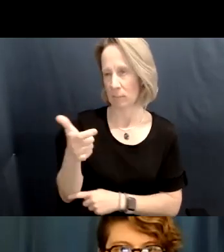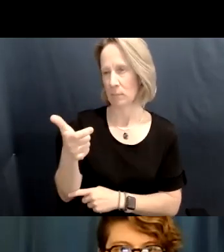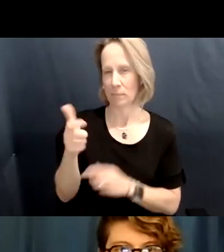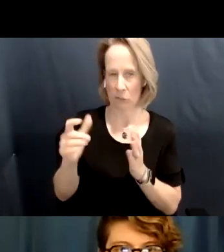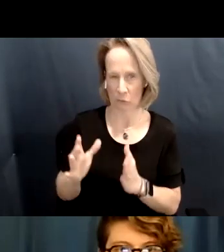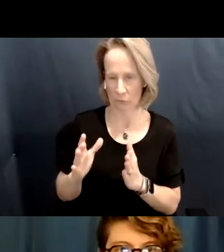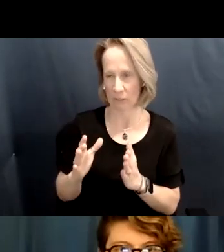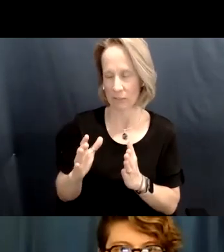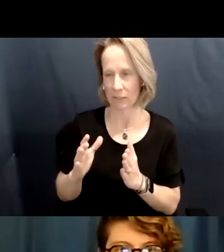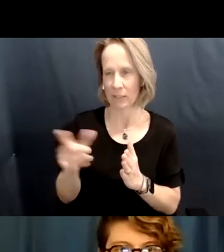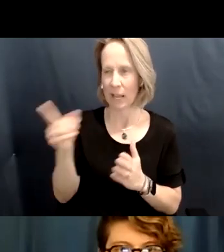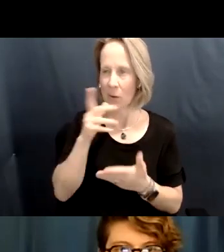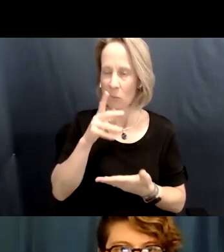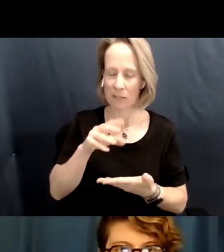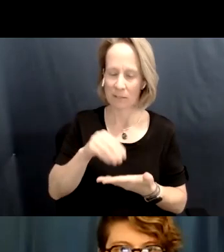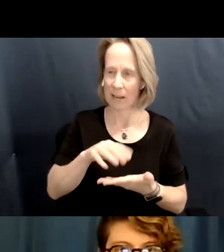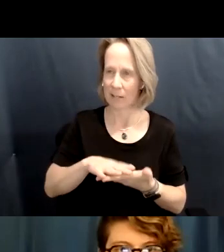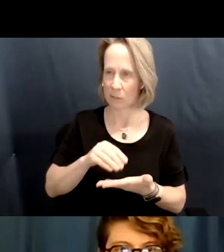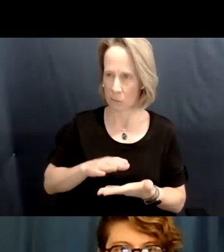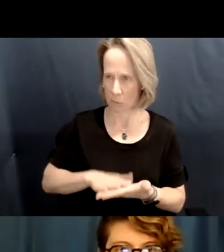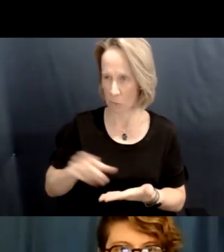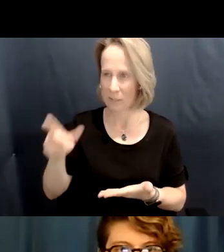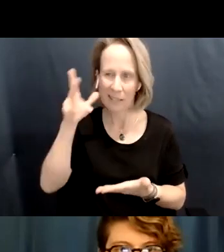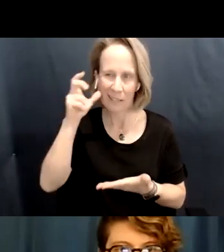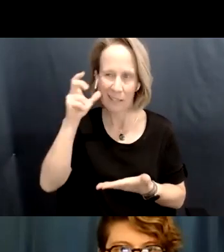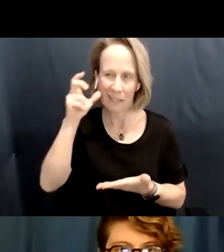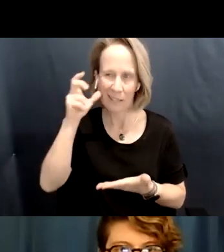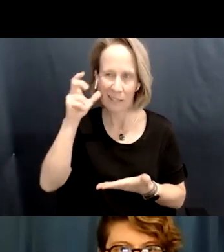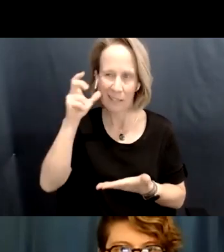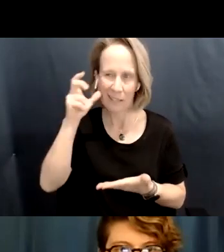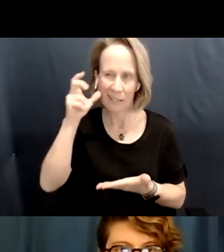what the listener is doing, what those nonverbal forms of